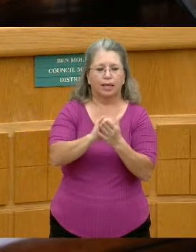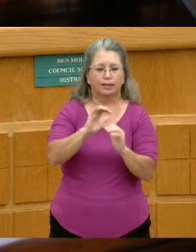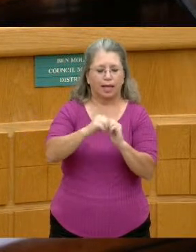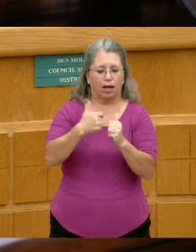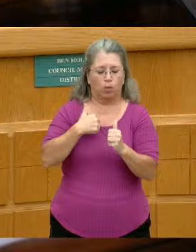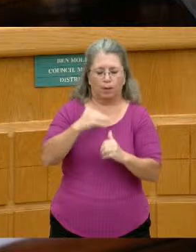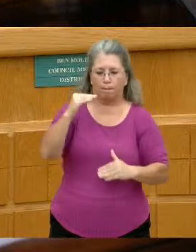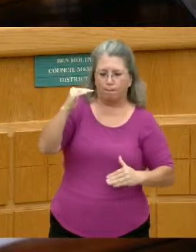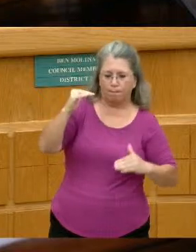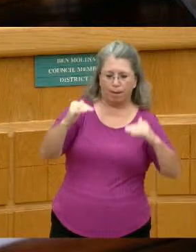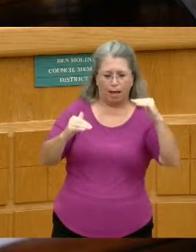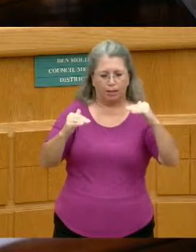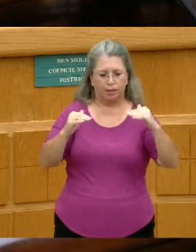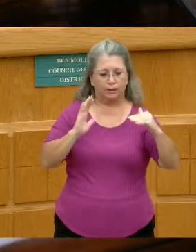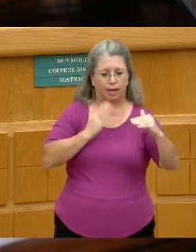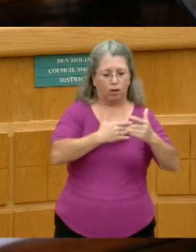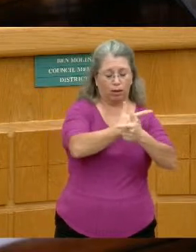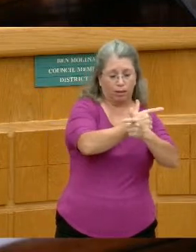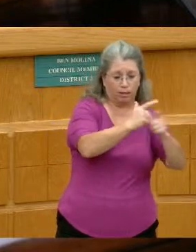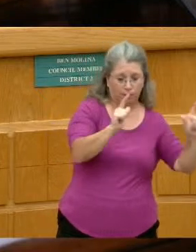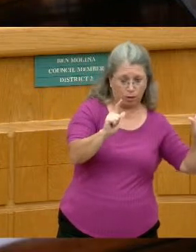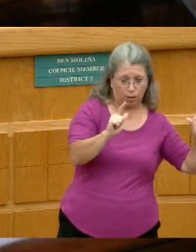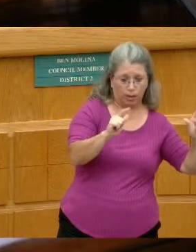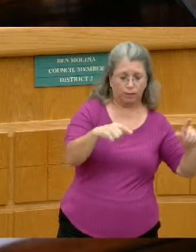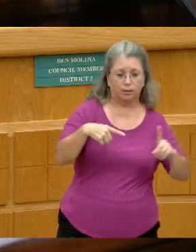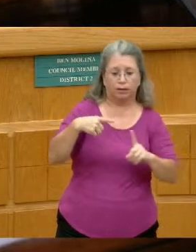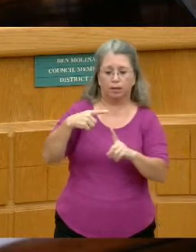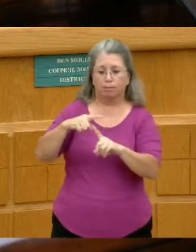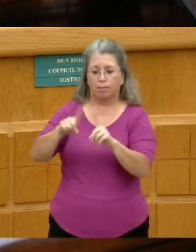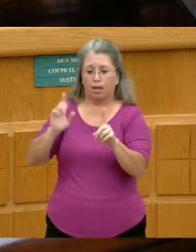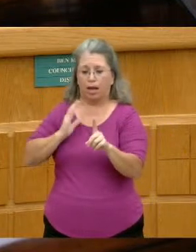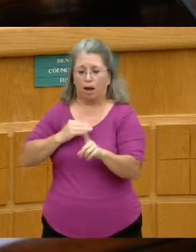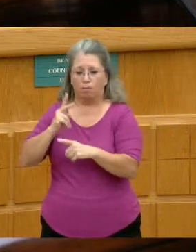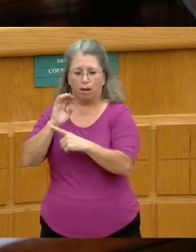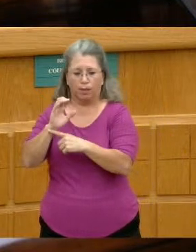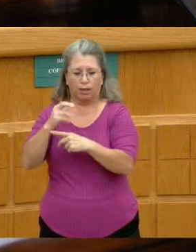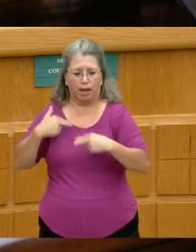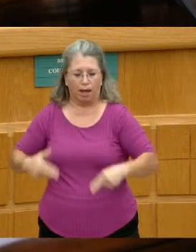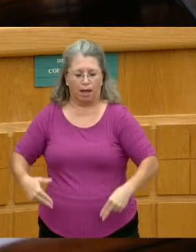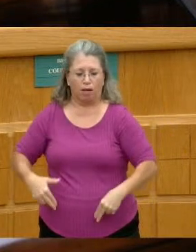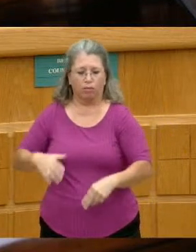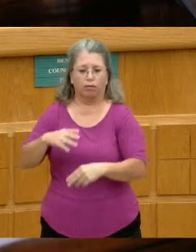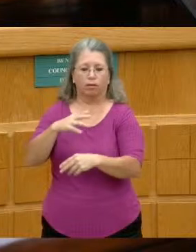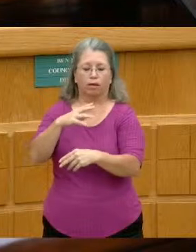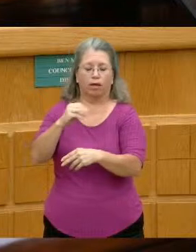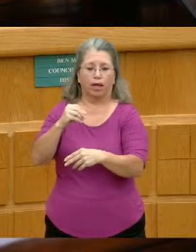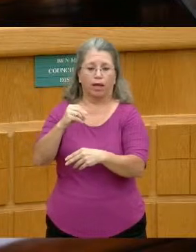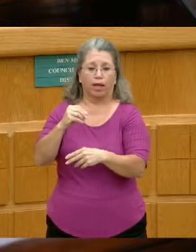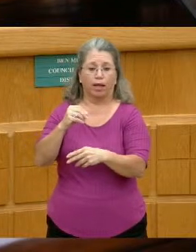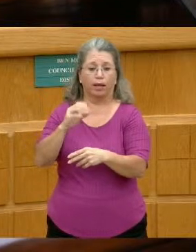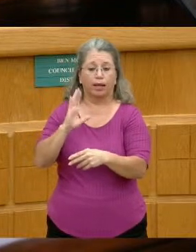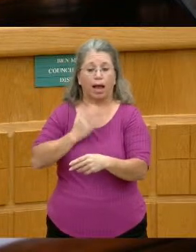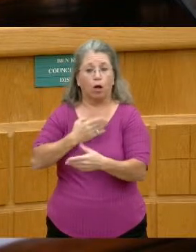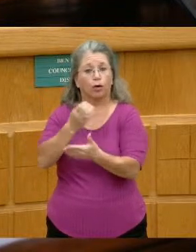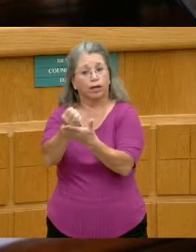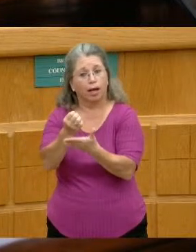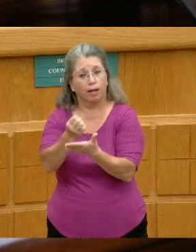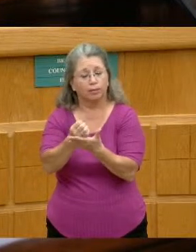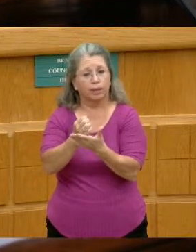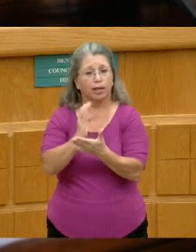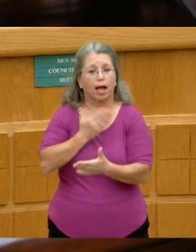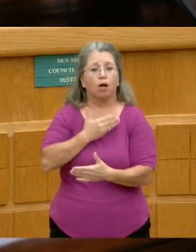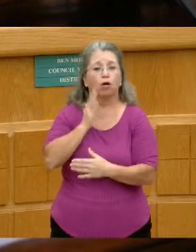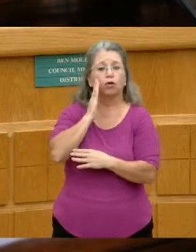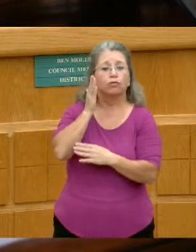and public health that will preserve the health of our economy. Our future freedom depends on our public